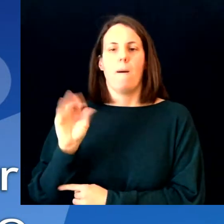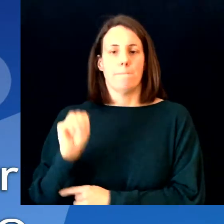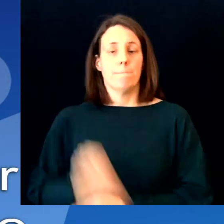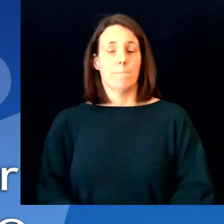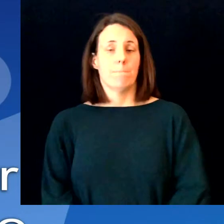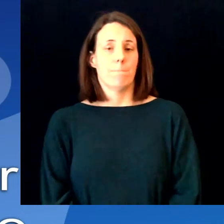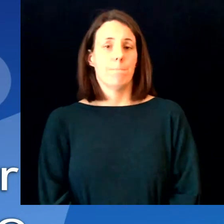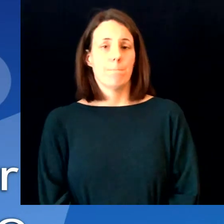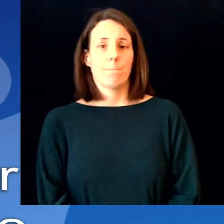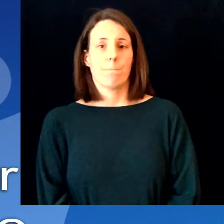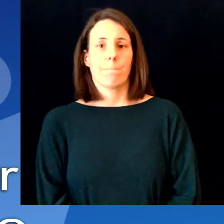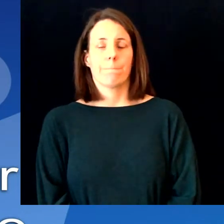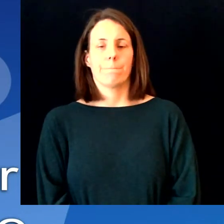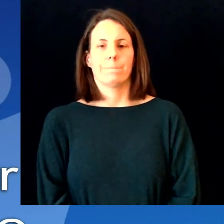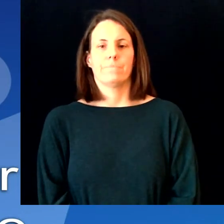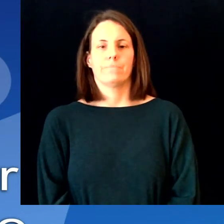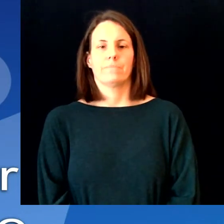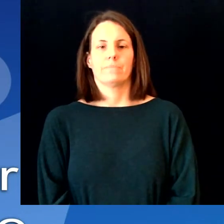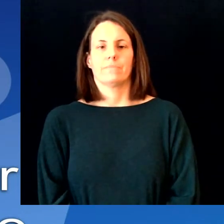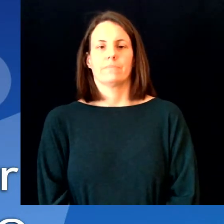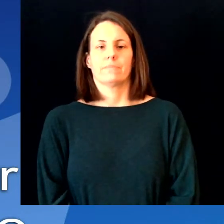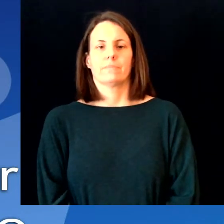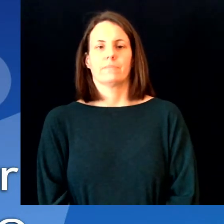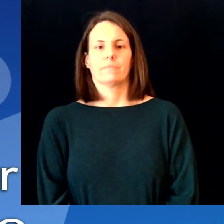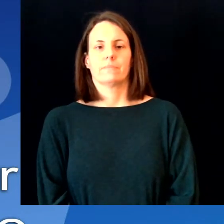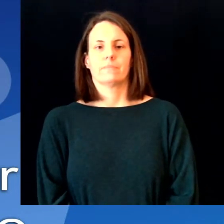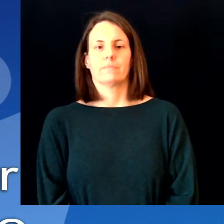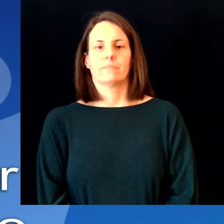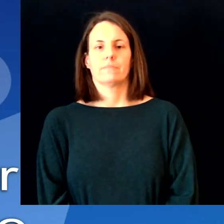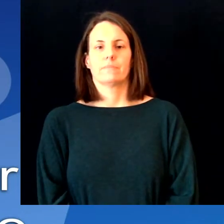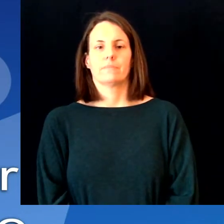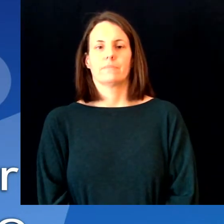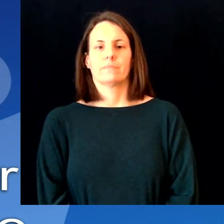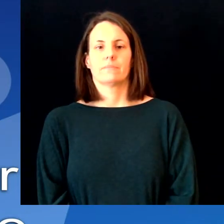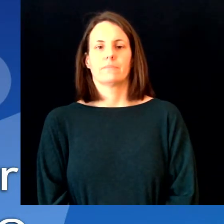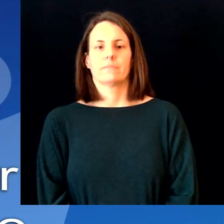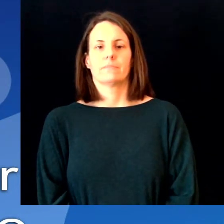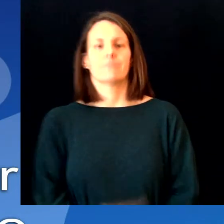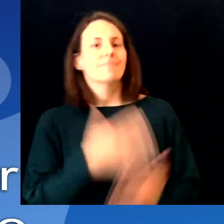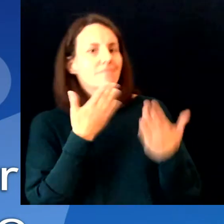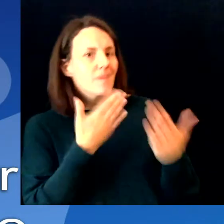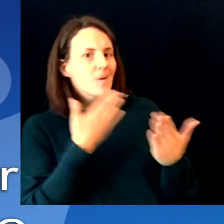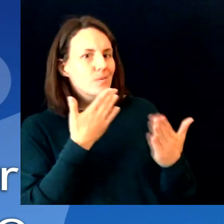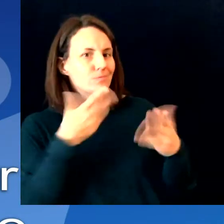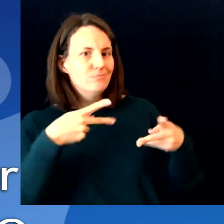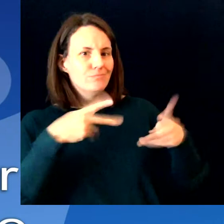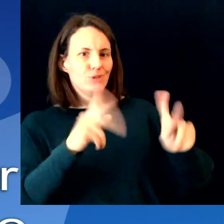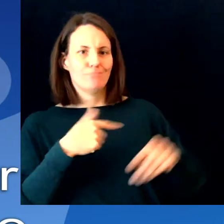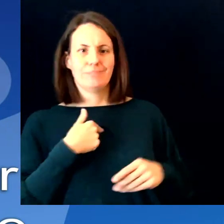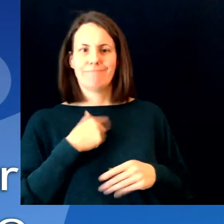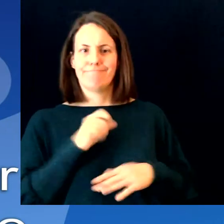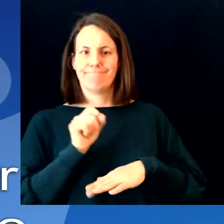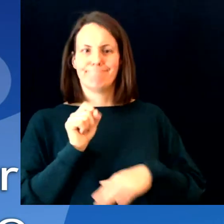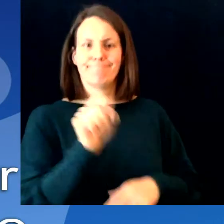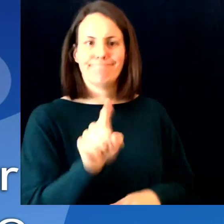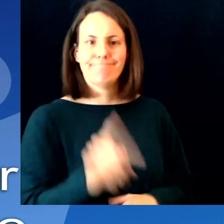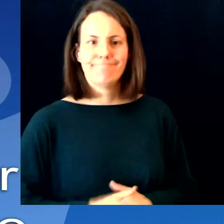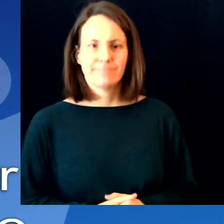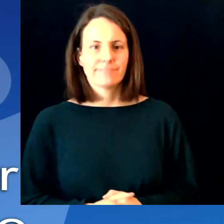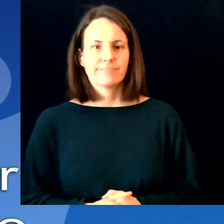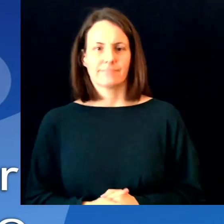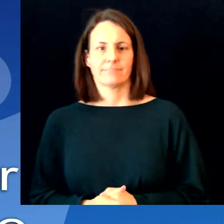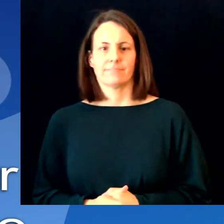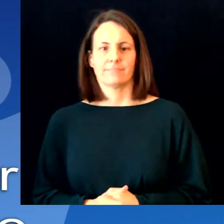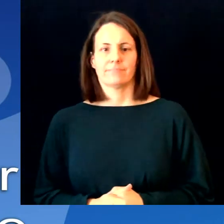Hi, thank you for taking my question. I'm wondering, does DHS have an estimate for when the current Omicron surge is expected to peak or begin